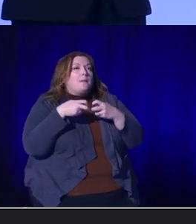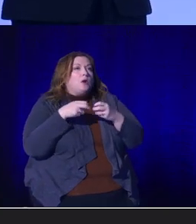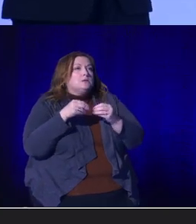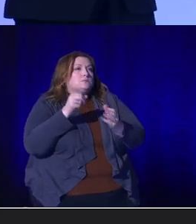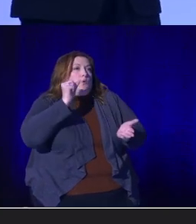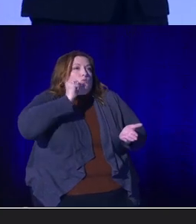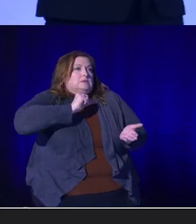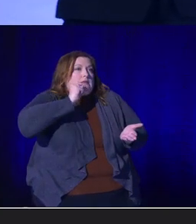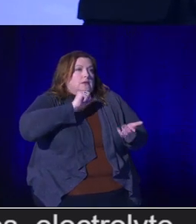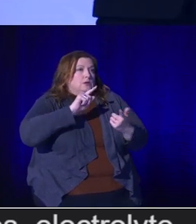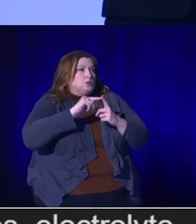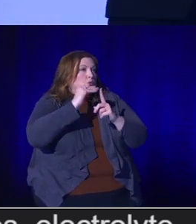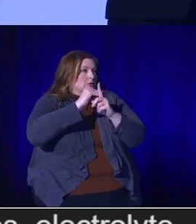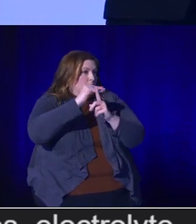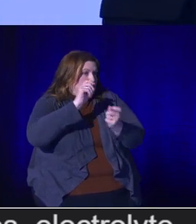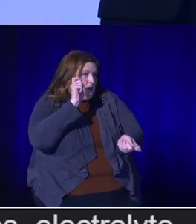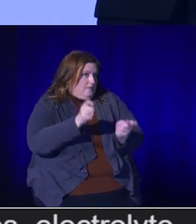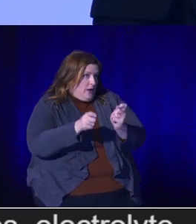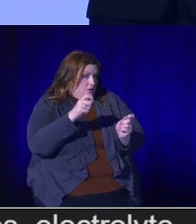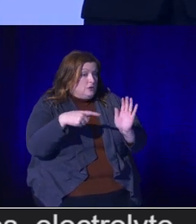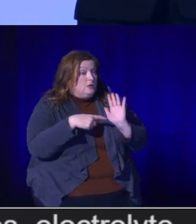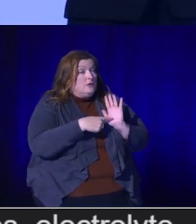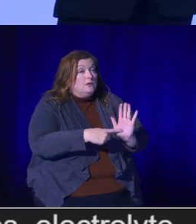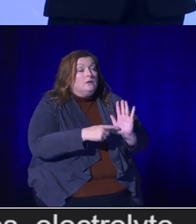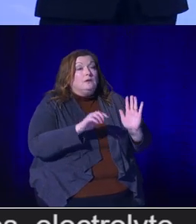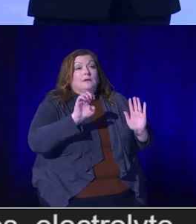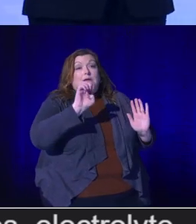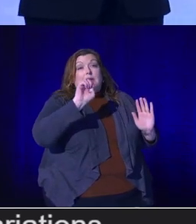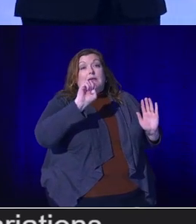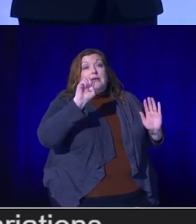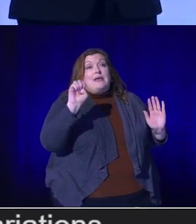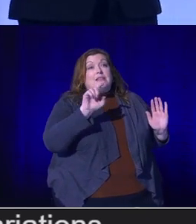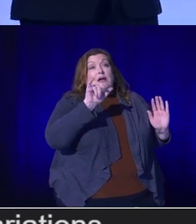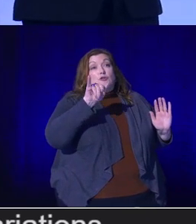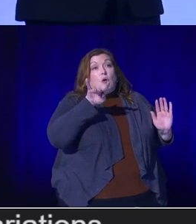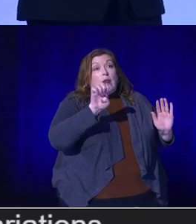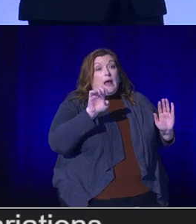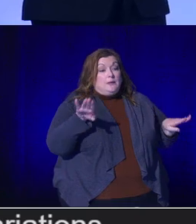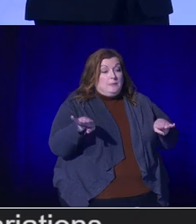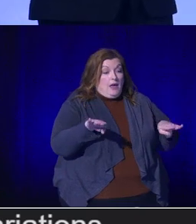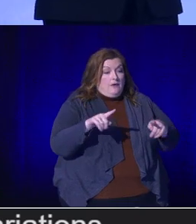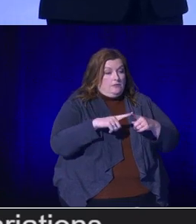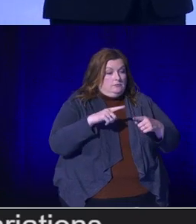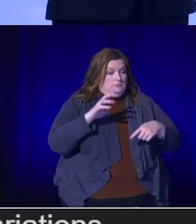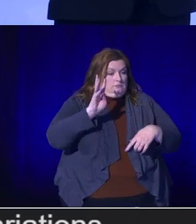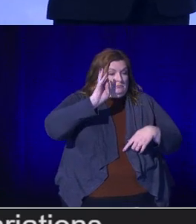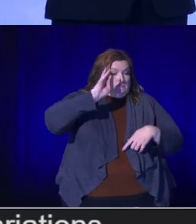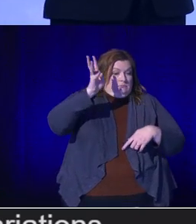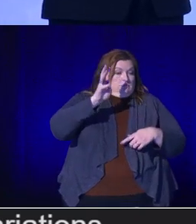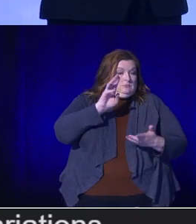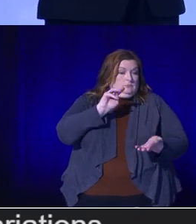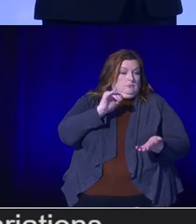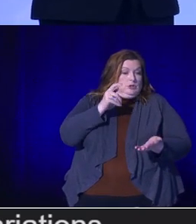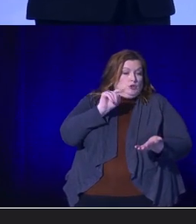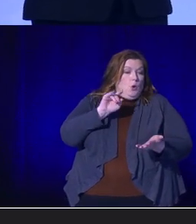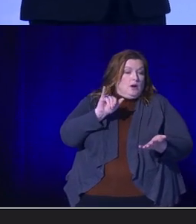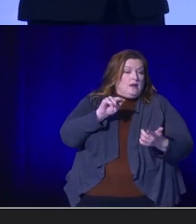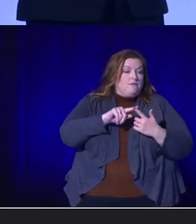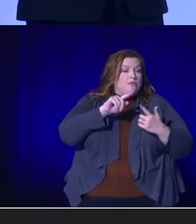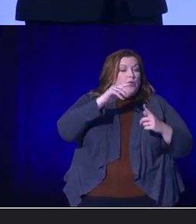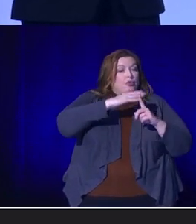And so I kind of showed this already, but the electrolyte behavior makes up the majority of the thermodynamic electrochemical response to thermal